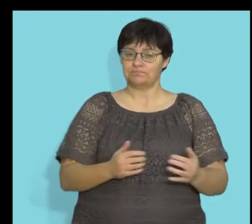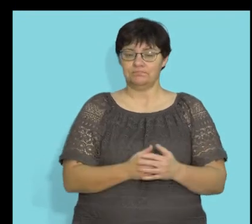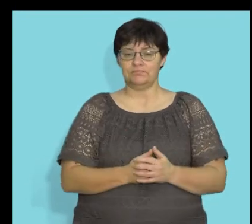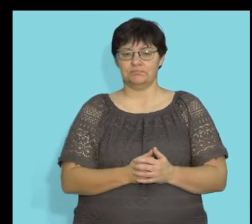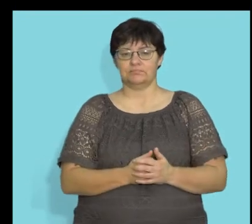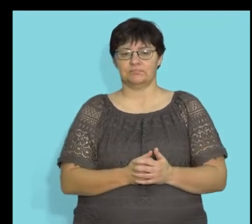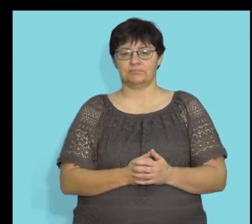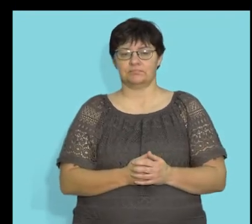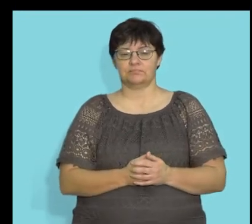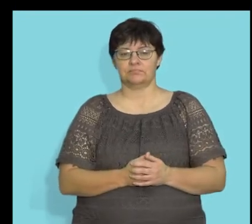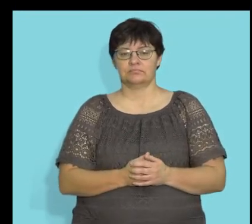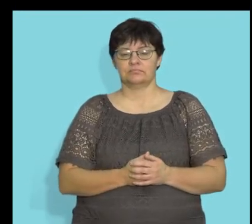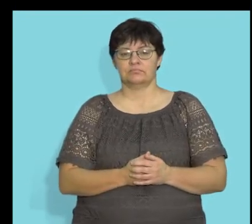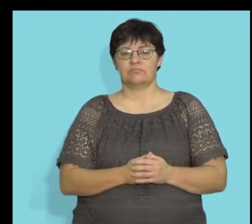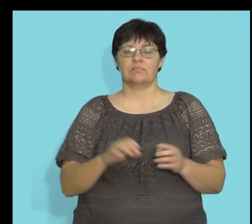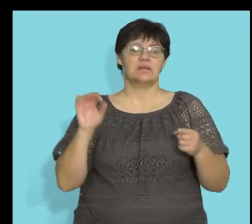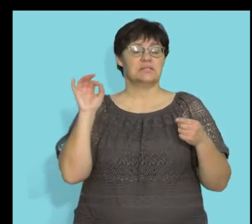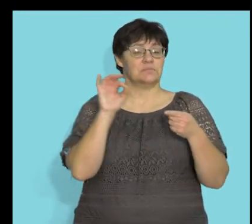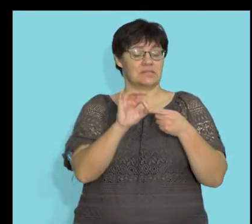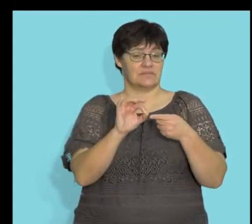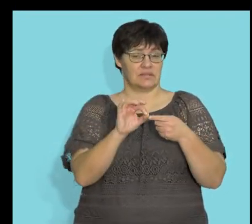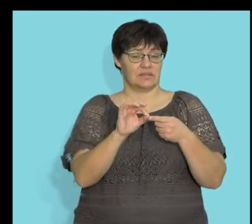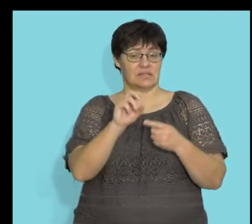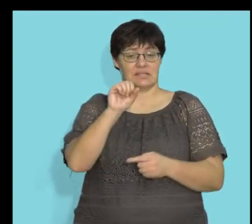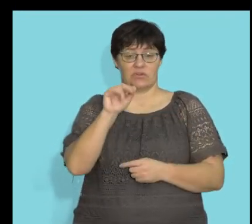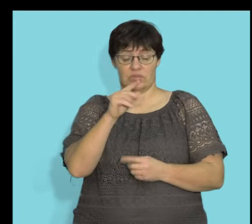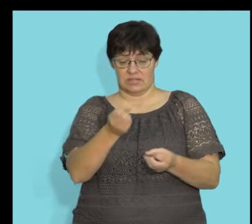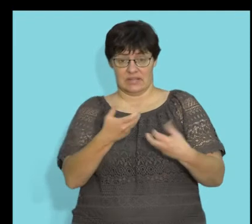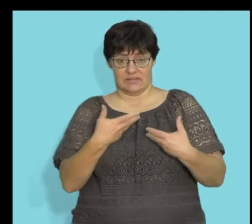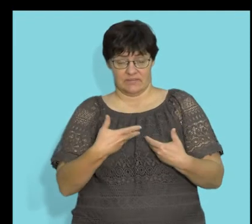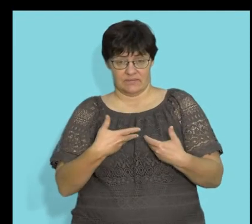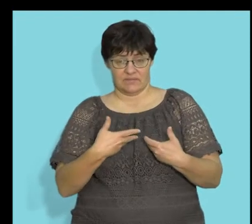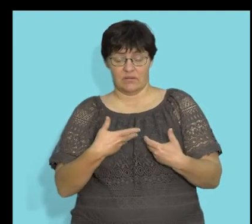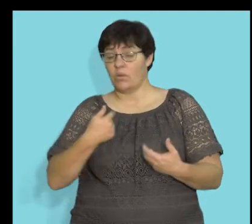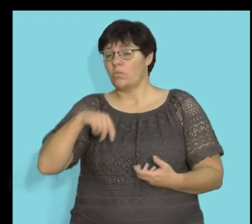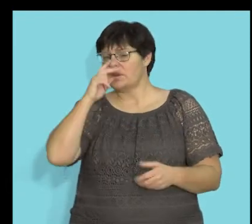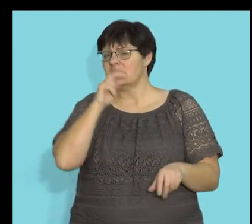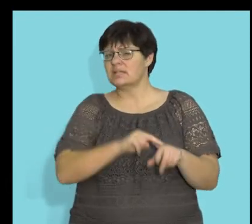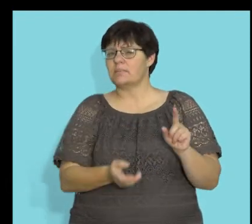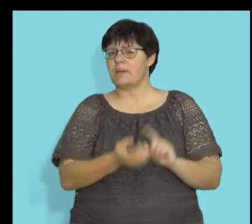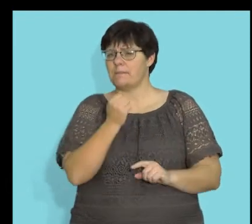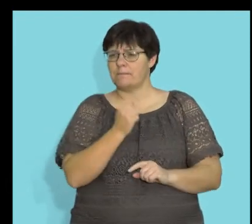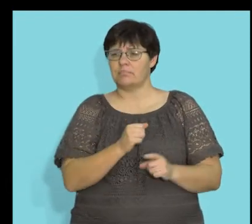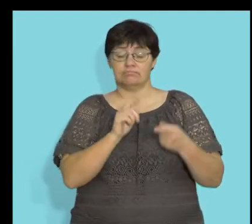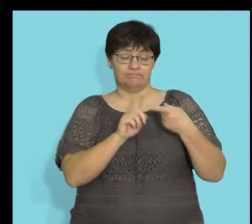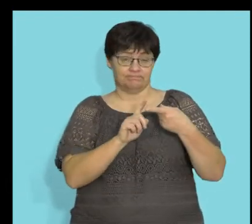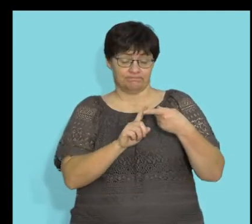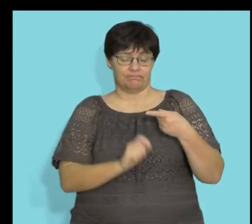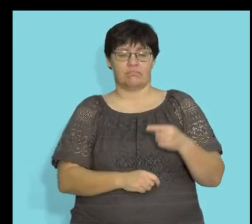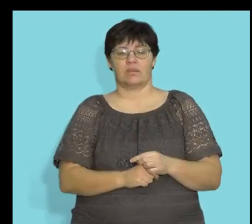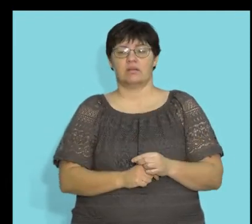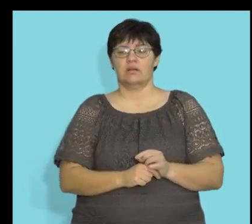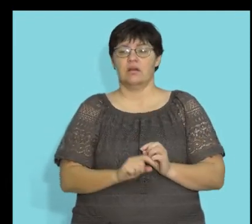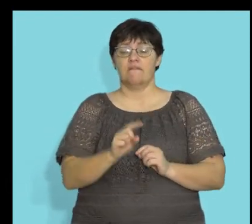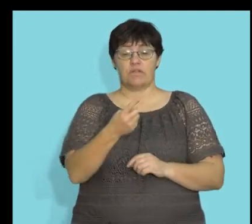So guys, we have been given a specific series that we need to determine A, the